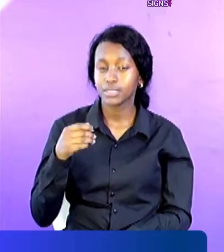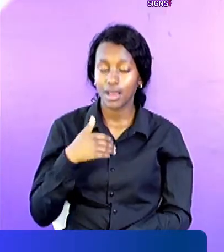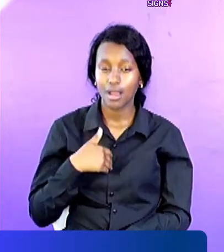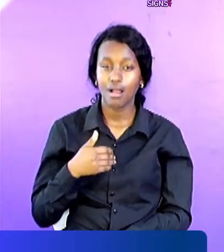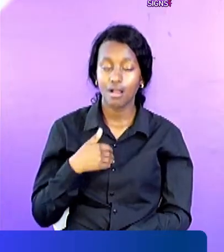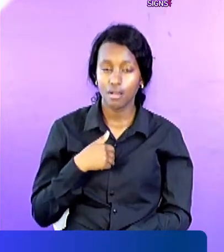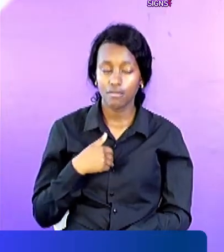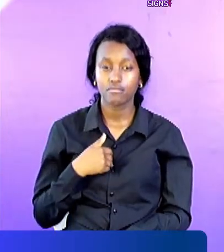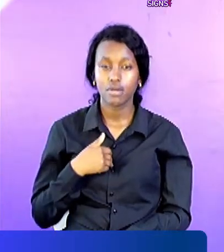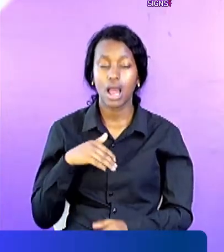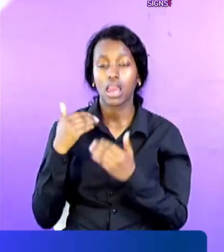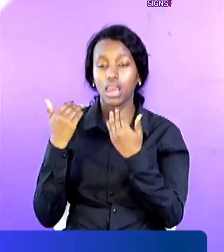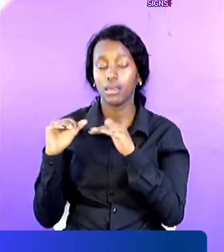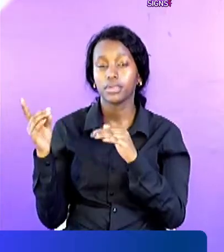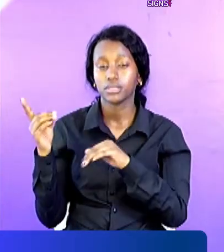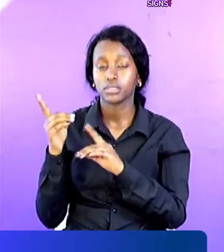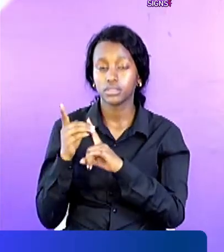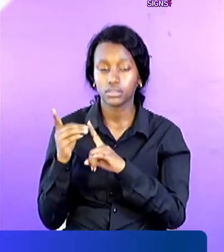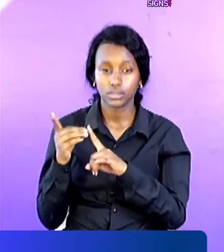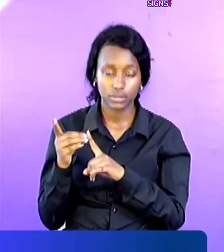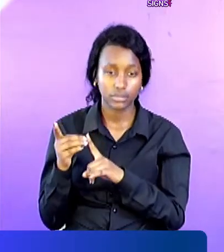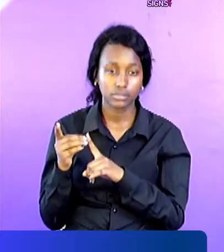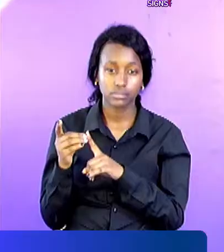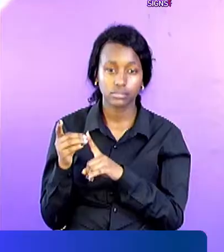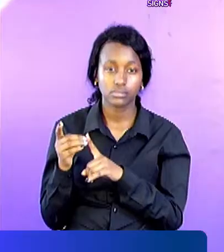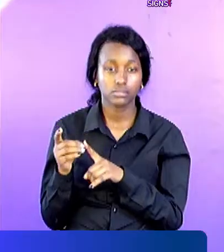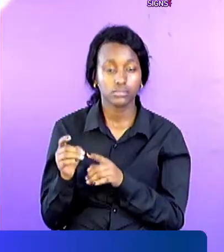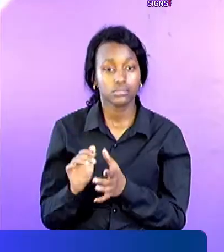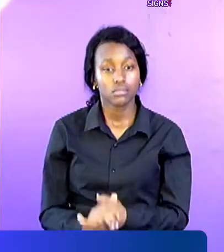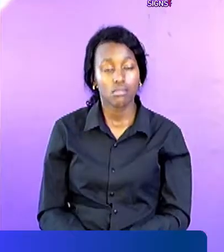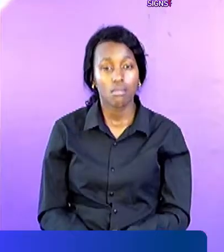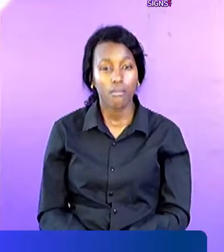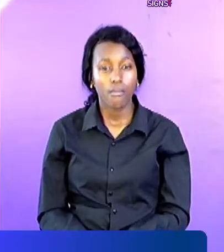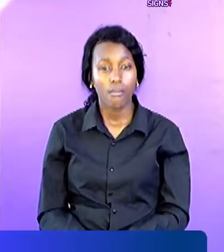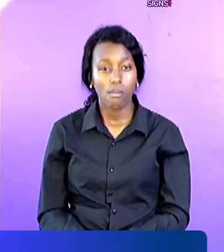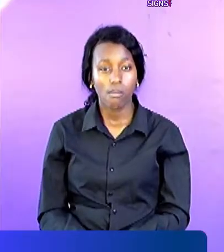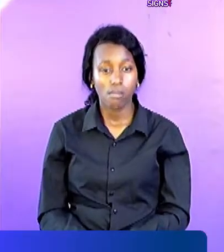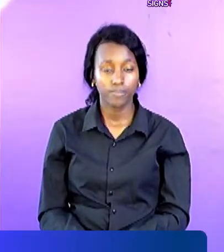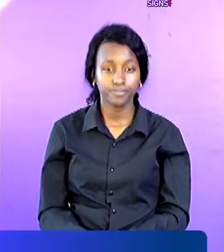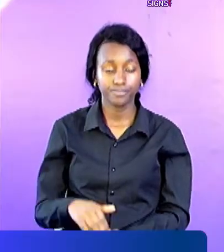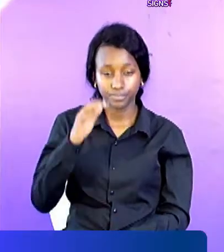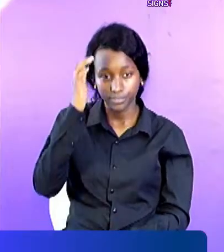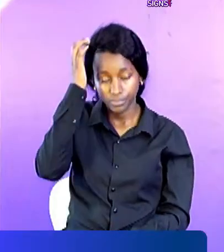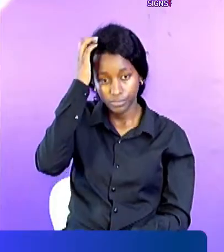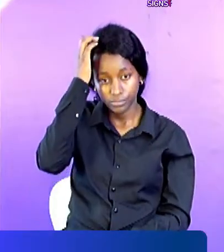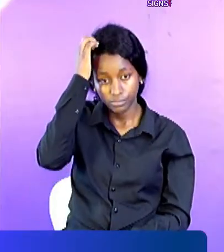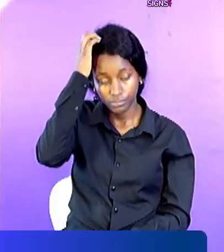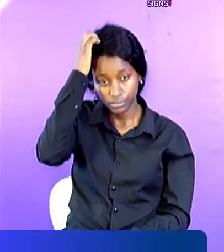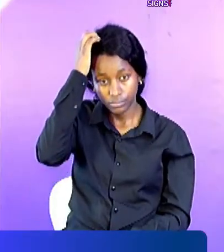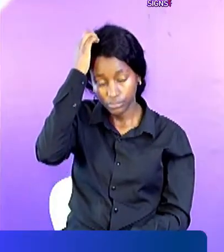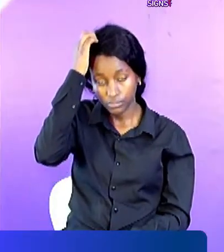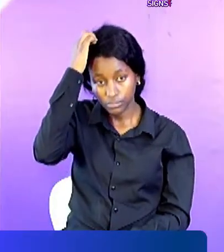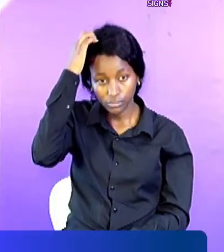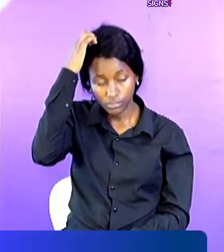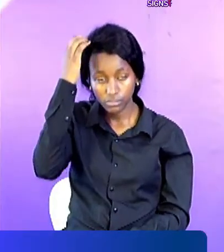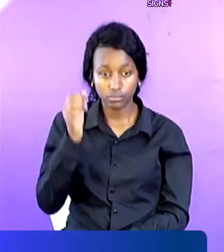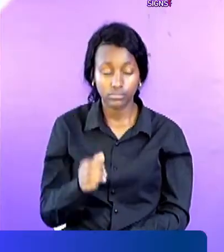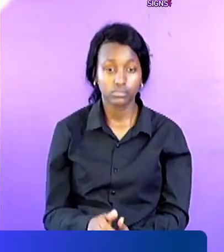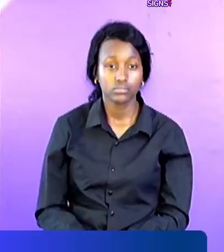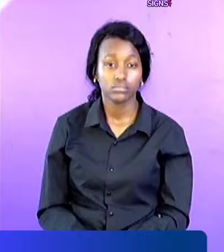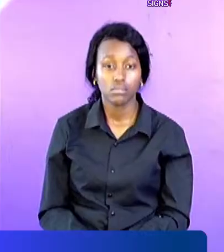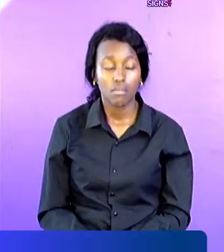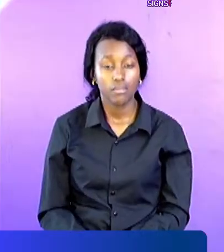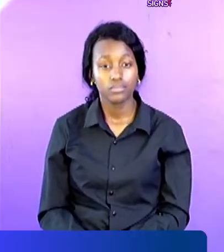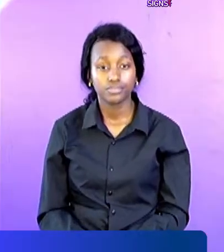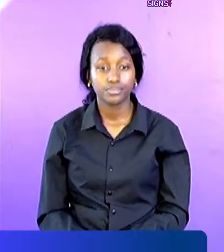30 years. However, in a bond fund, it operates like a perpetual bond. Okay, it's like a bond forever. So if you